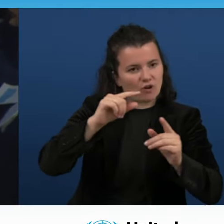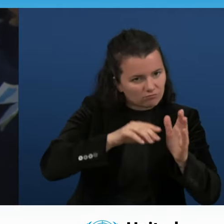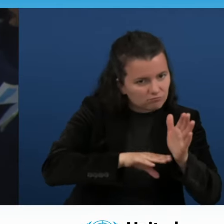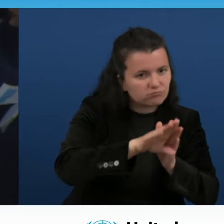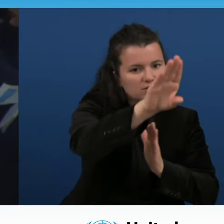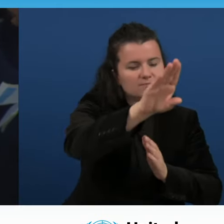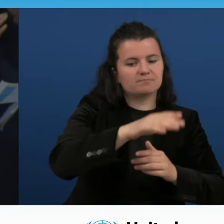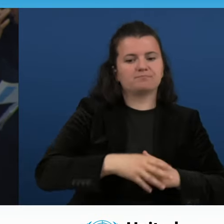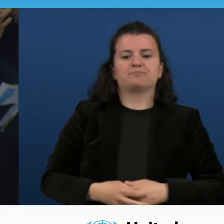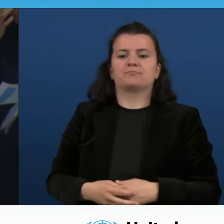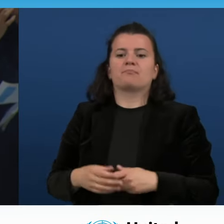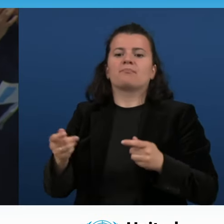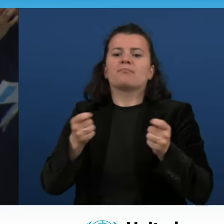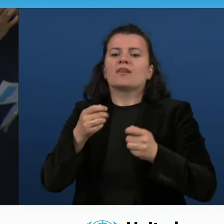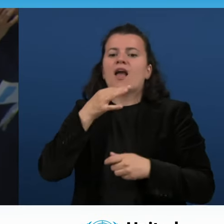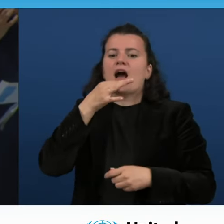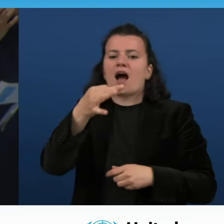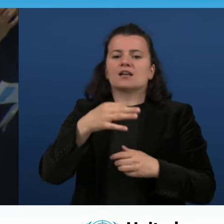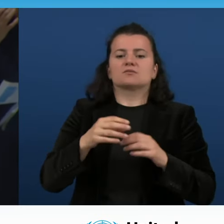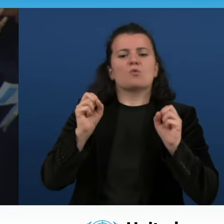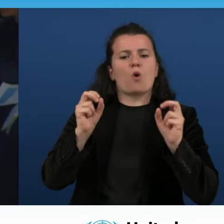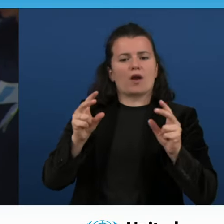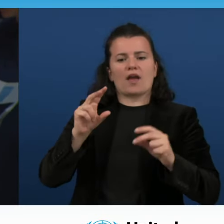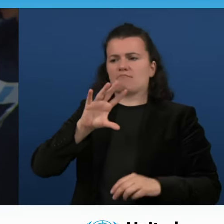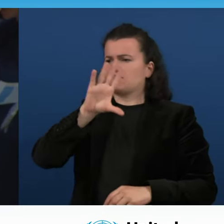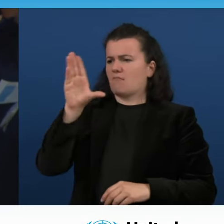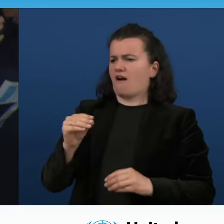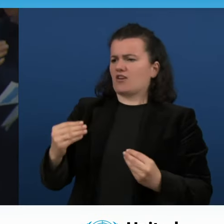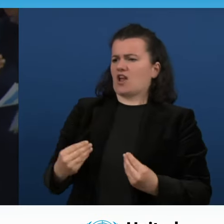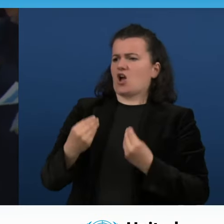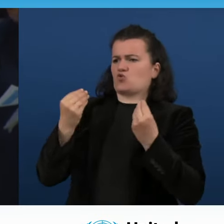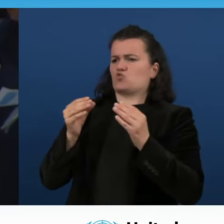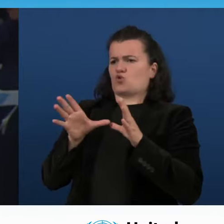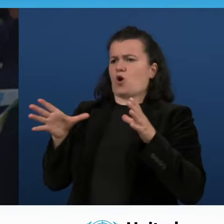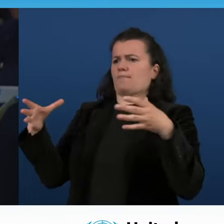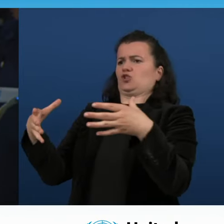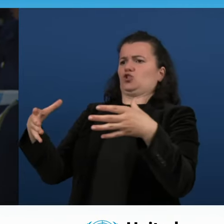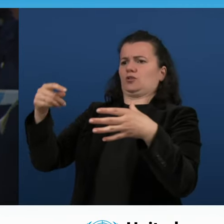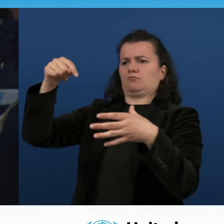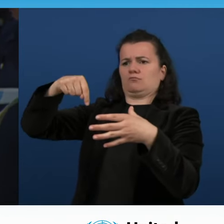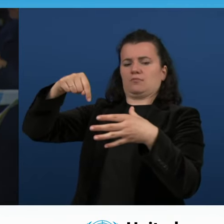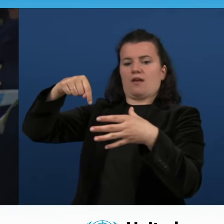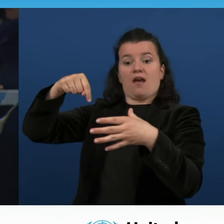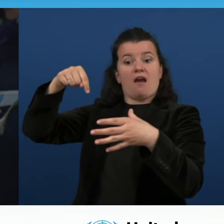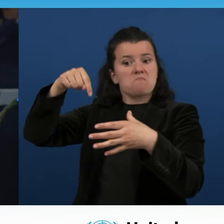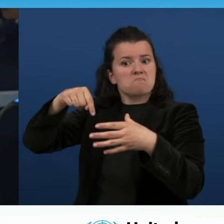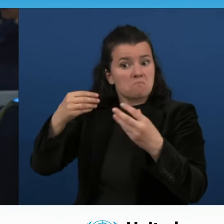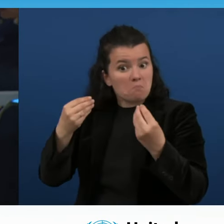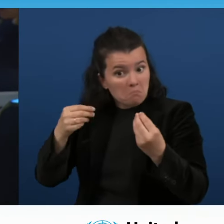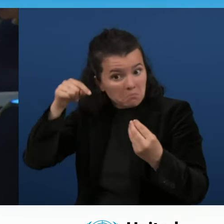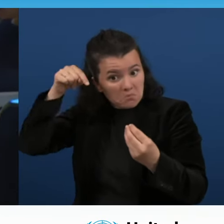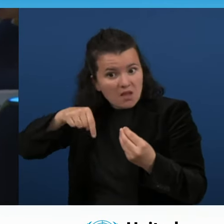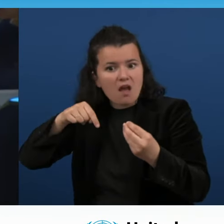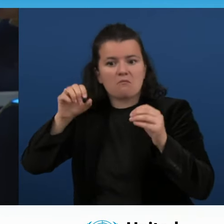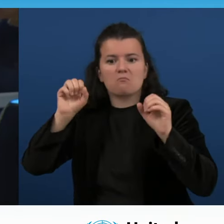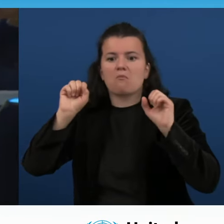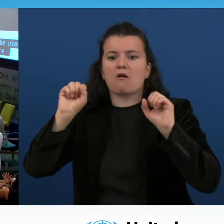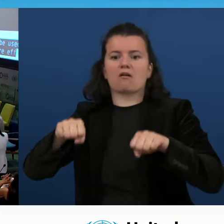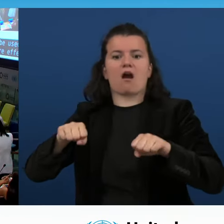to forge stronger, more effective collaborations among different actors? Thank